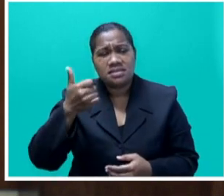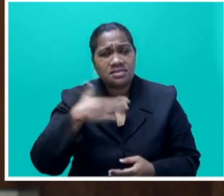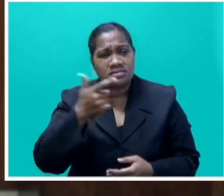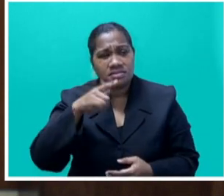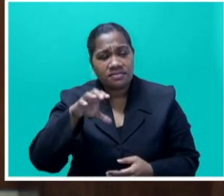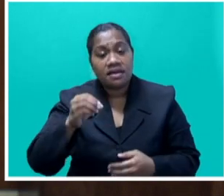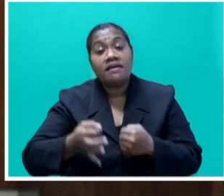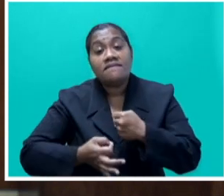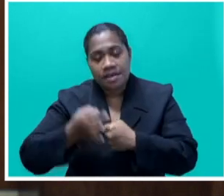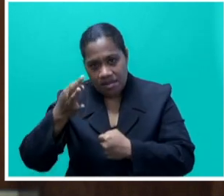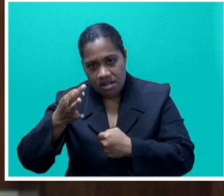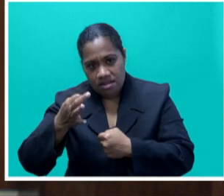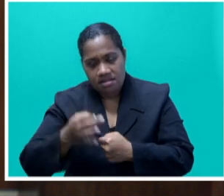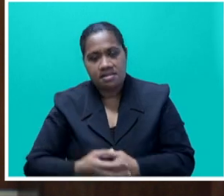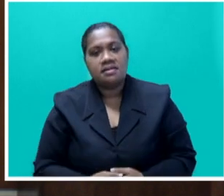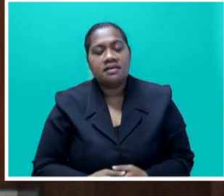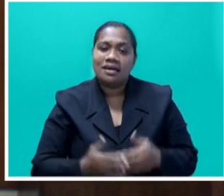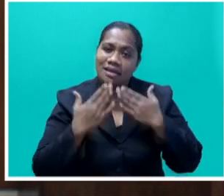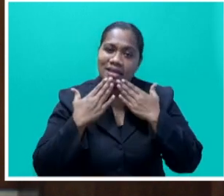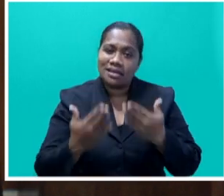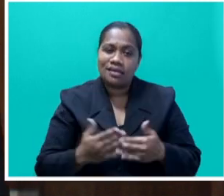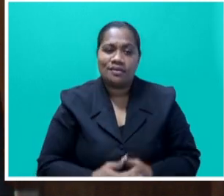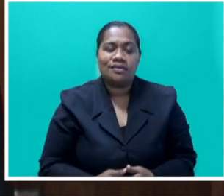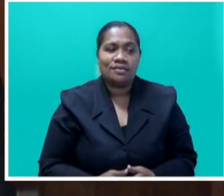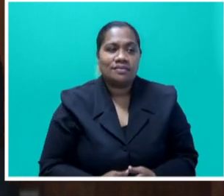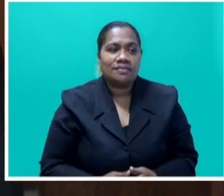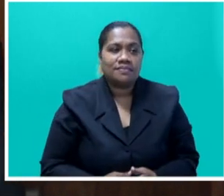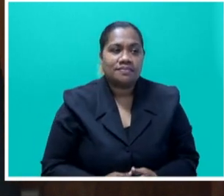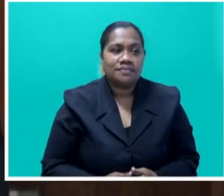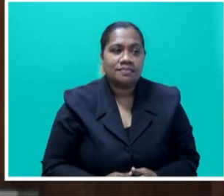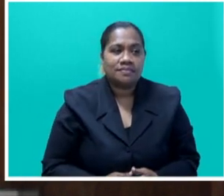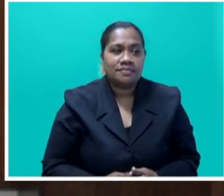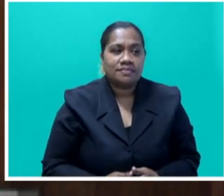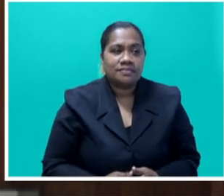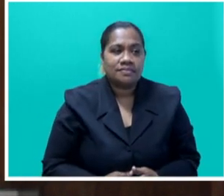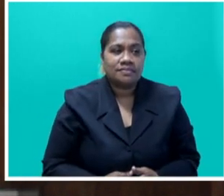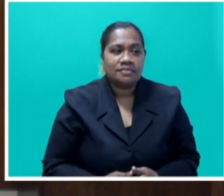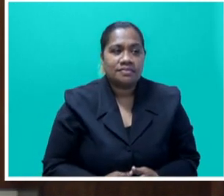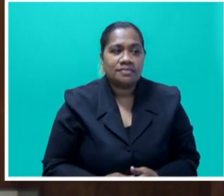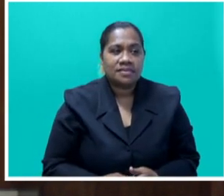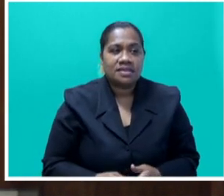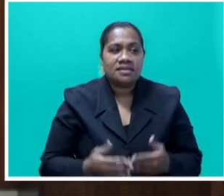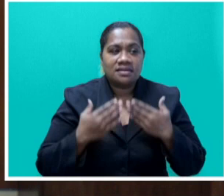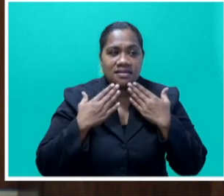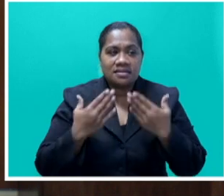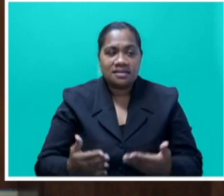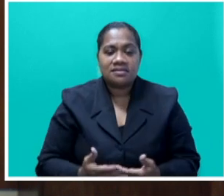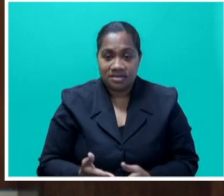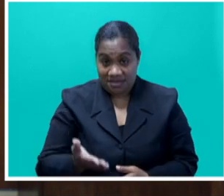1,673 females. Thank you, and we will be talking about this more tomorrow as there is an end-of-week statement